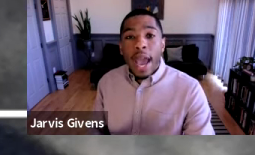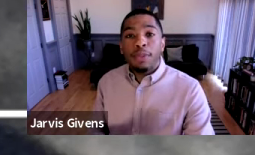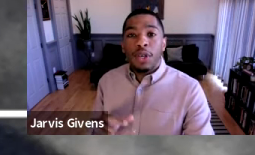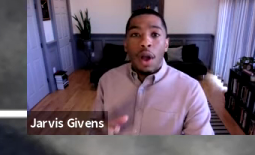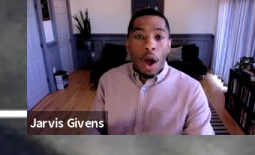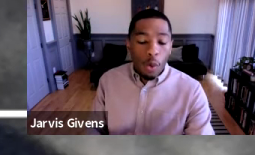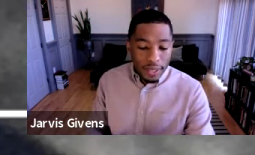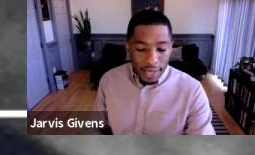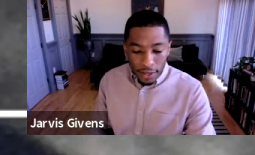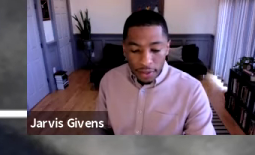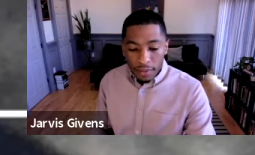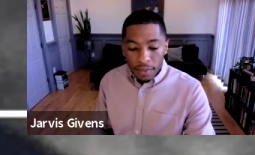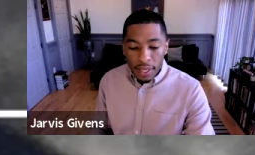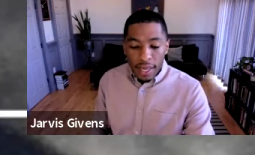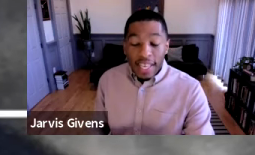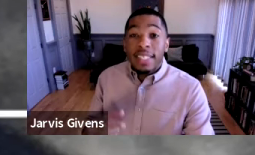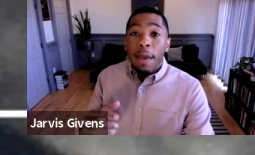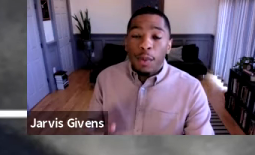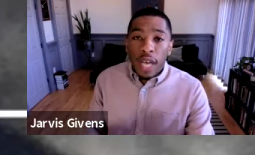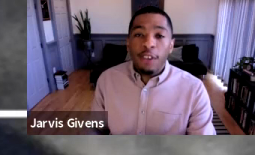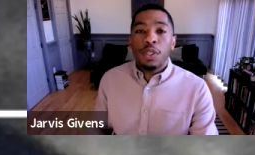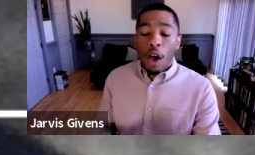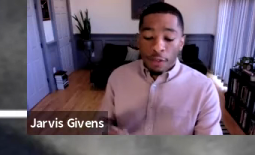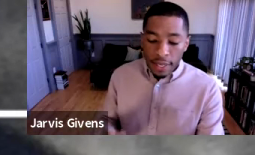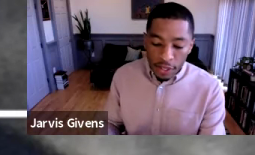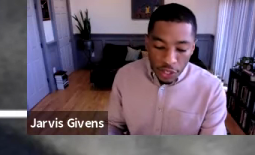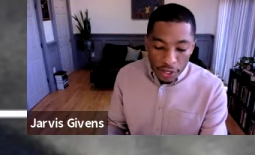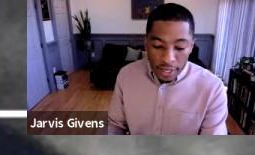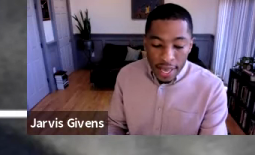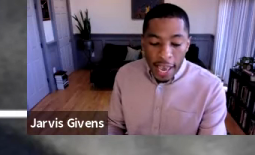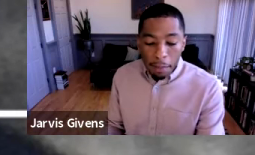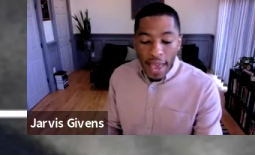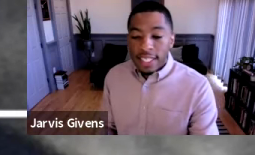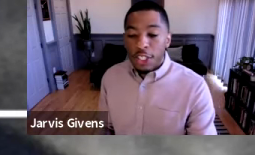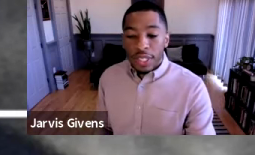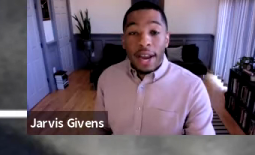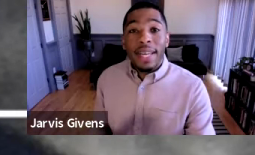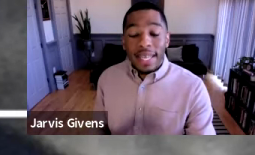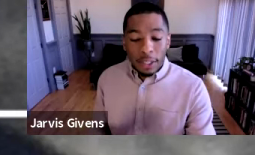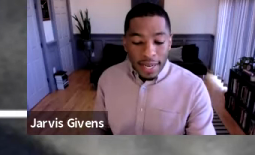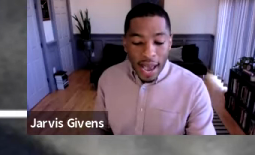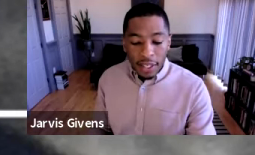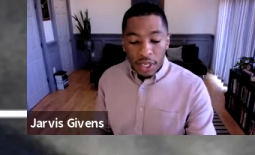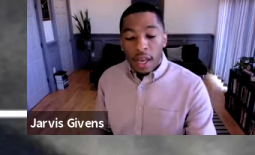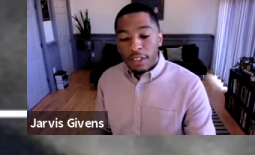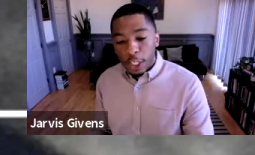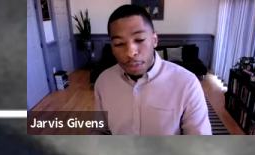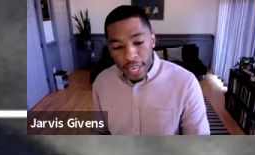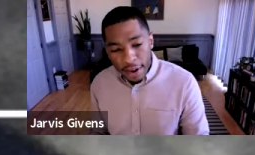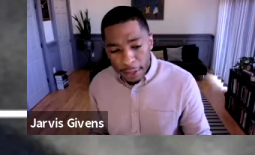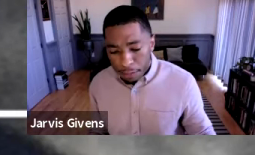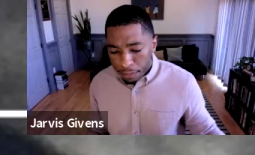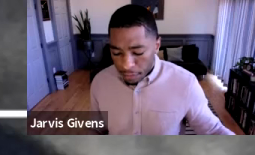of recapture always lingered. Escape was unresolved and uncertain, and Black teachers carried intimate knowledge of